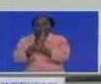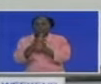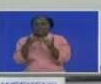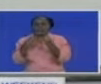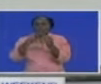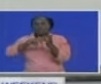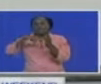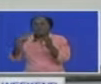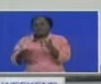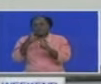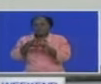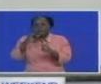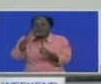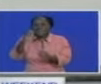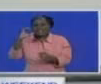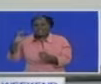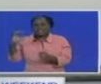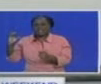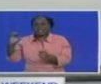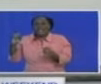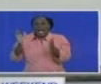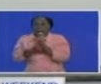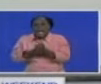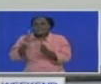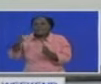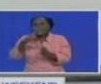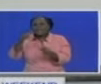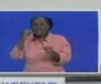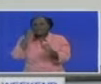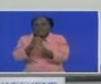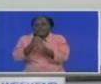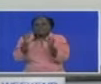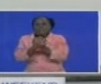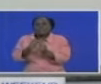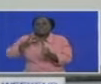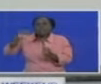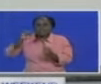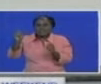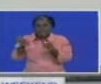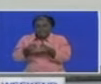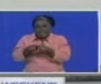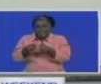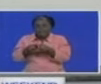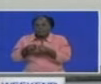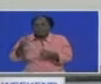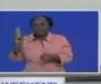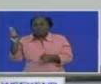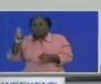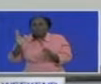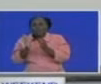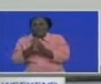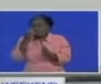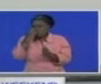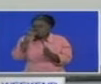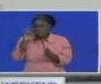from the ICC and some of the statements that have been made by politicians and indeed the president and the deputy as well. And tonight on Checkpoint